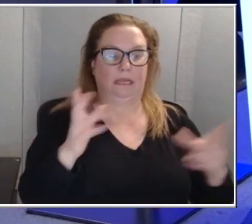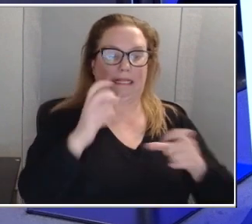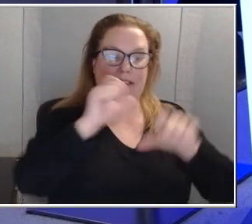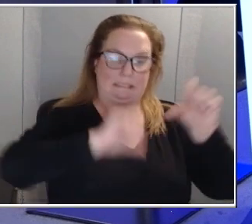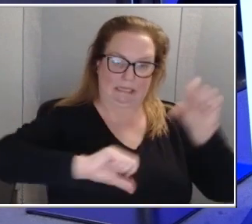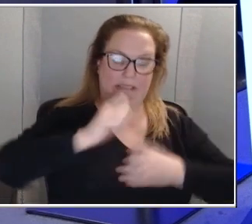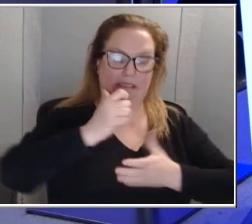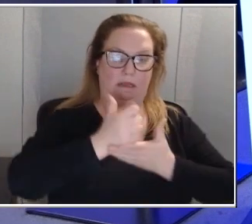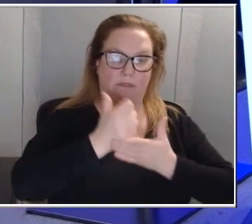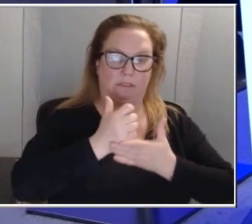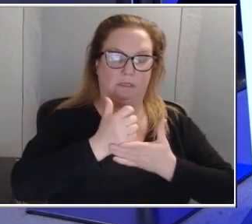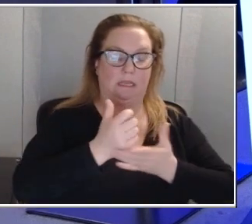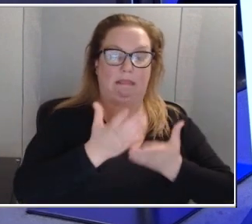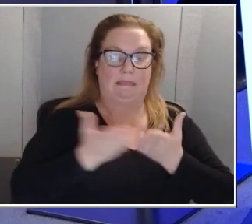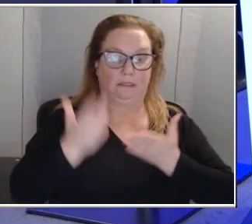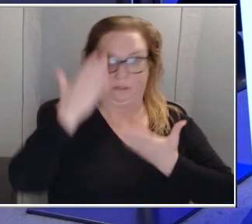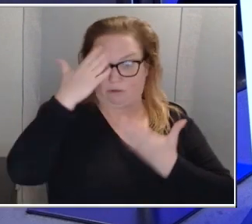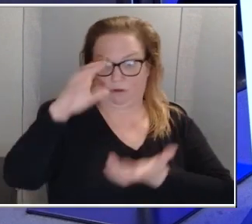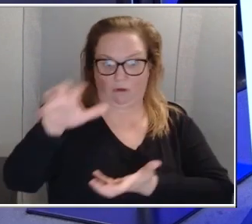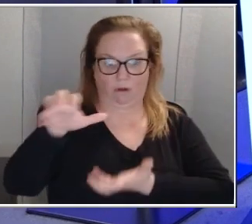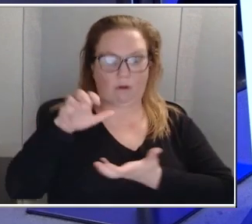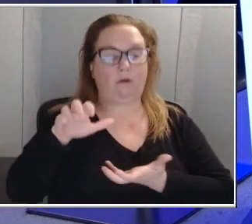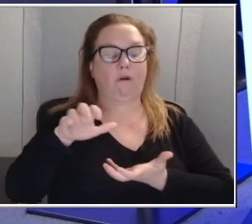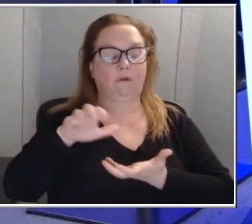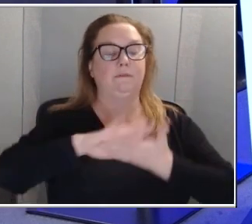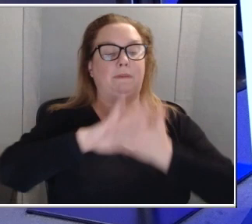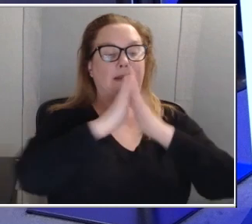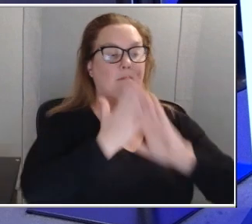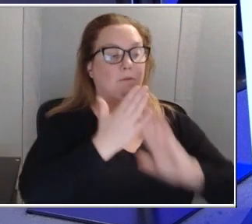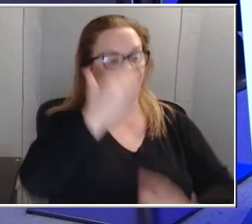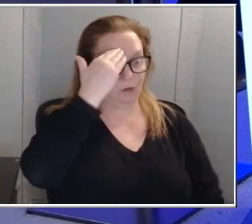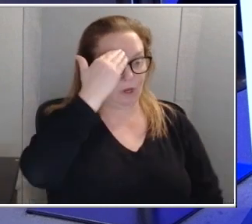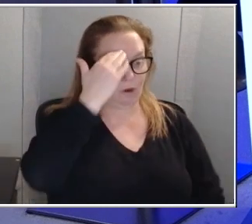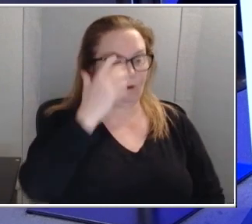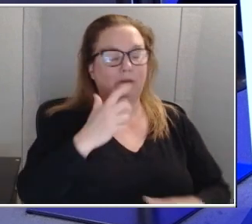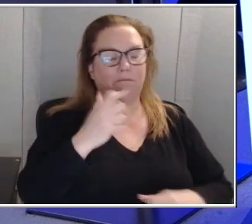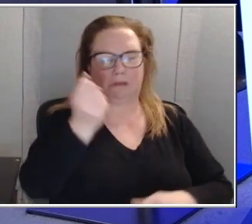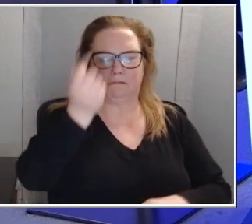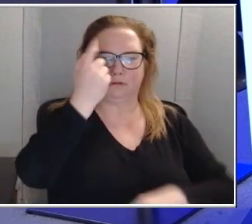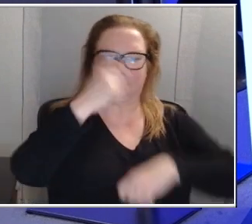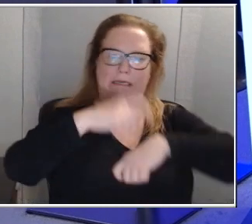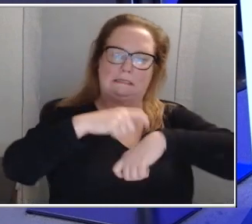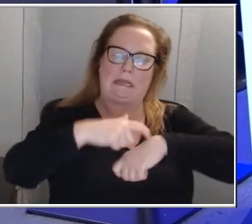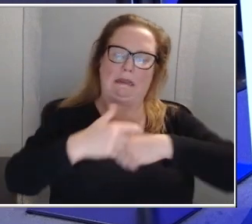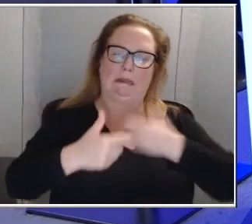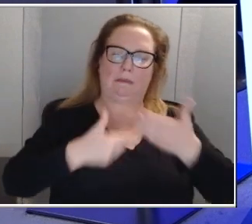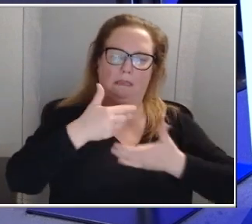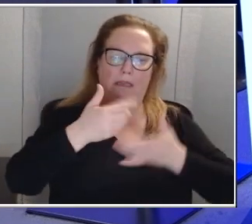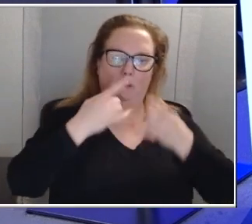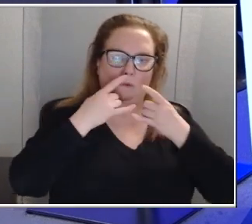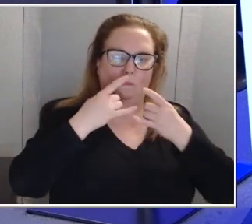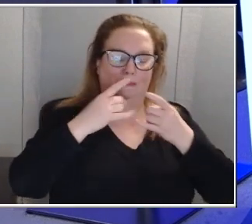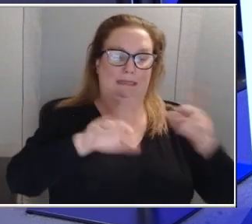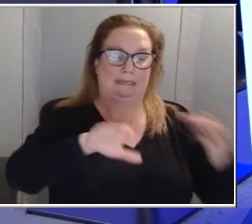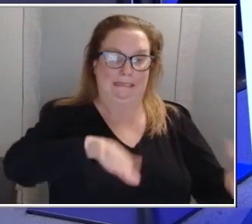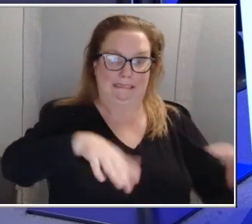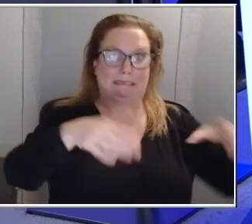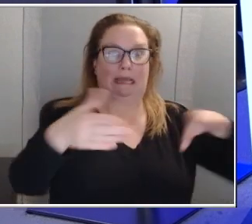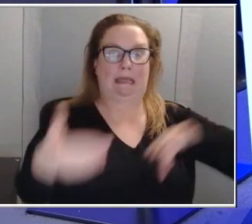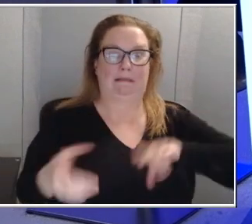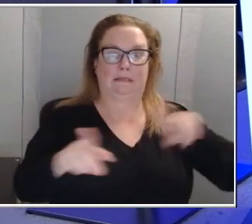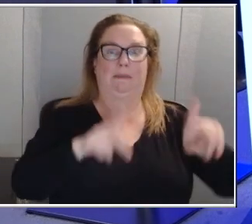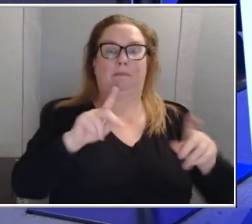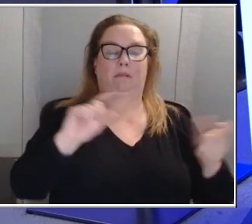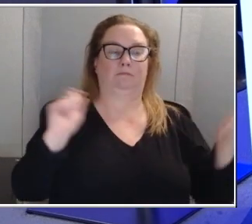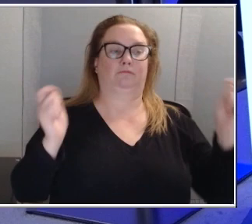It takes things you don't know and turns it into what you do know, but that takes time. And at a time with a mass casualty event, things changing really fast,